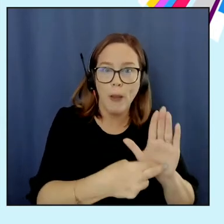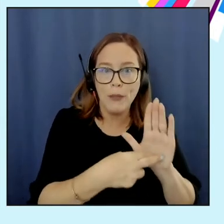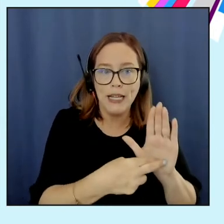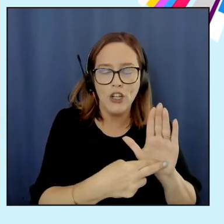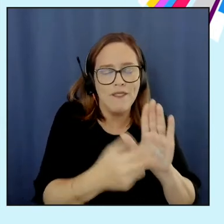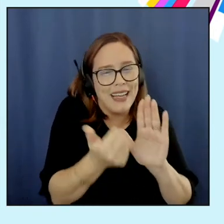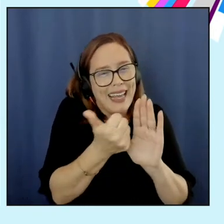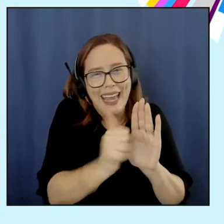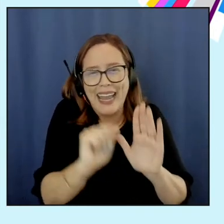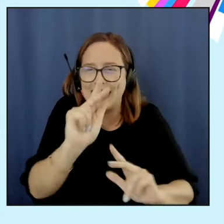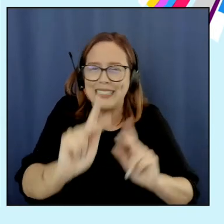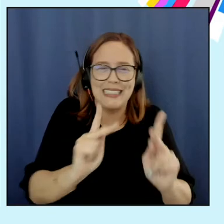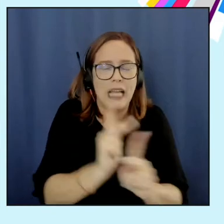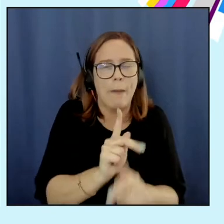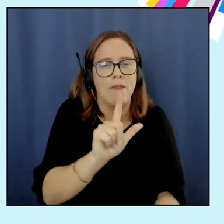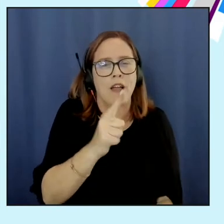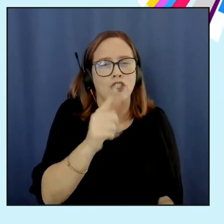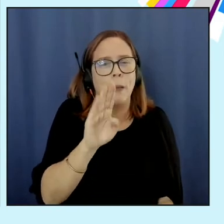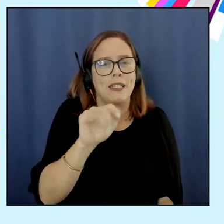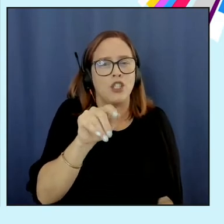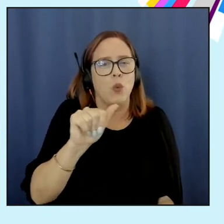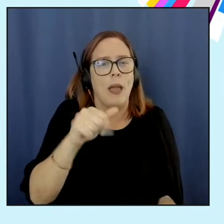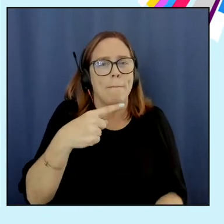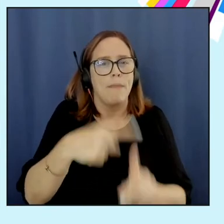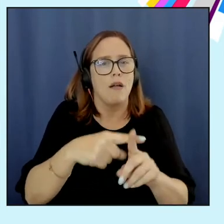of LGBTQIA plus person